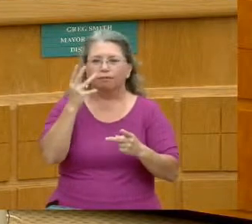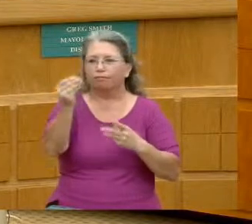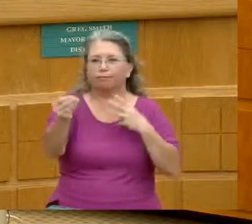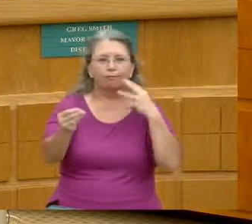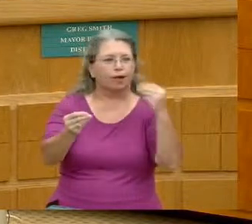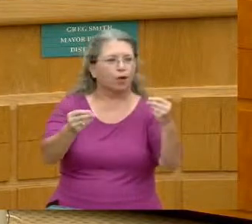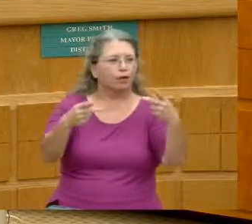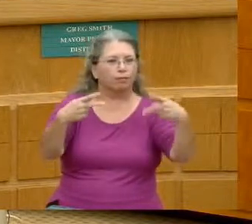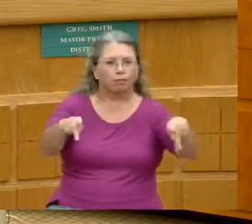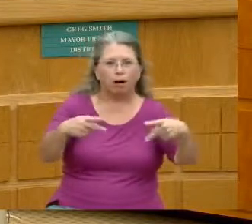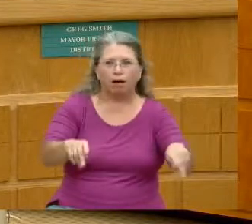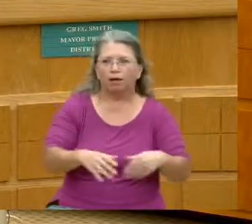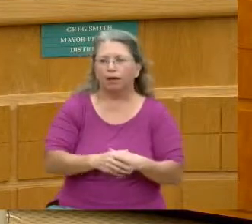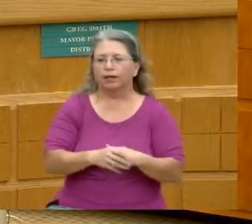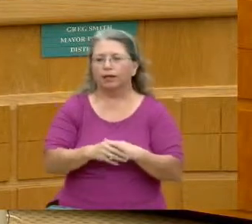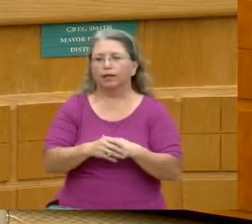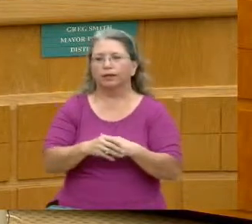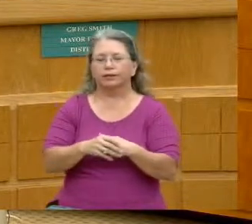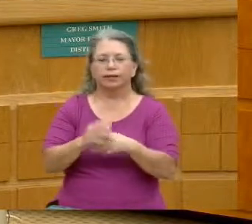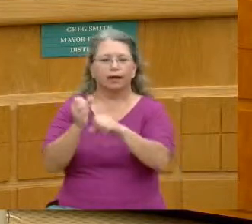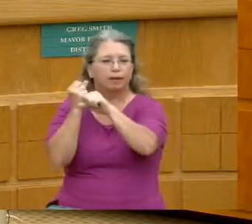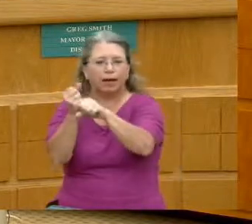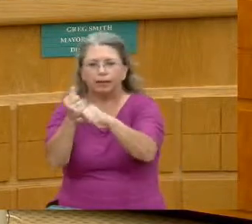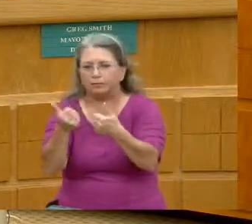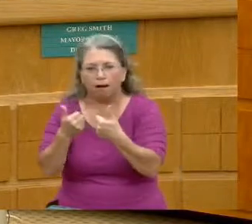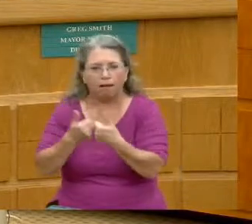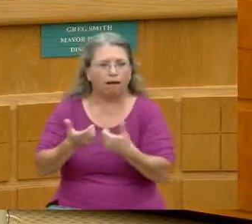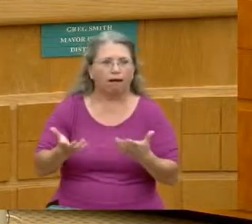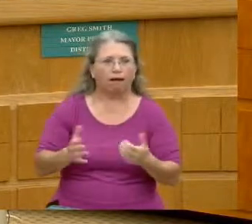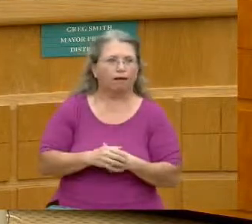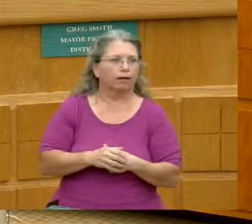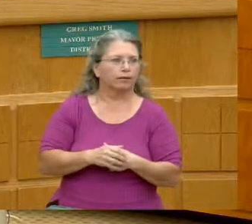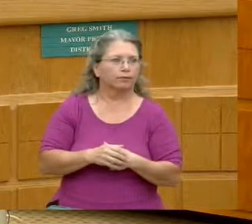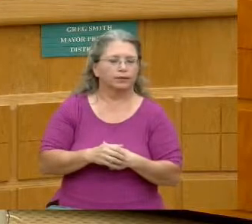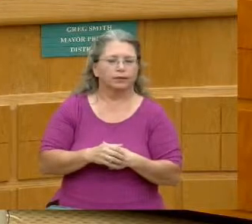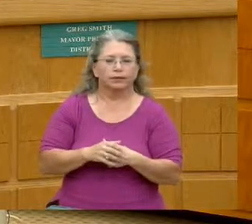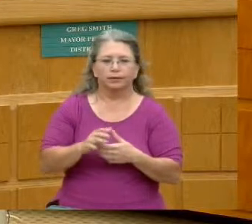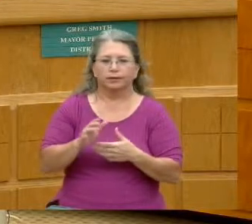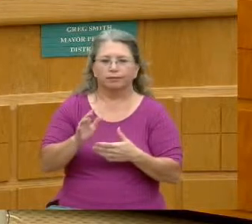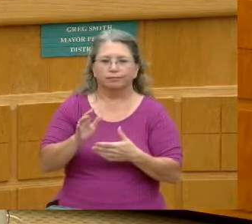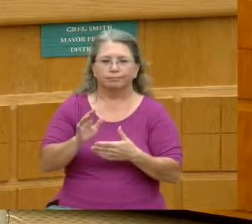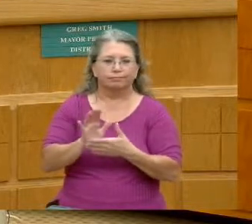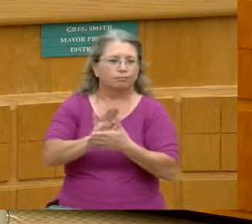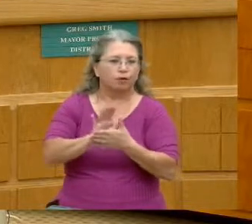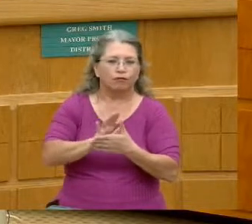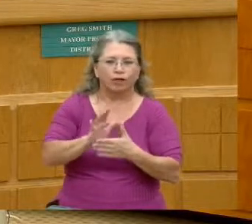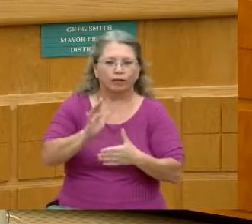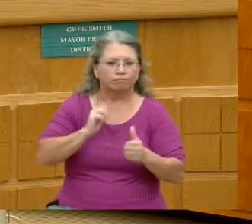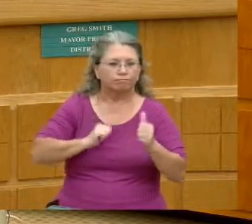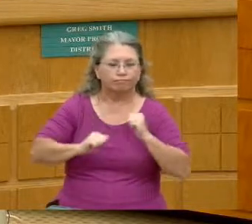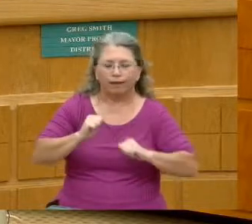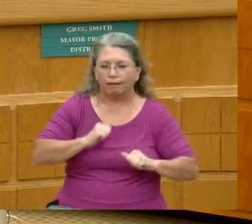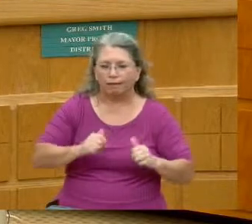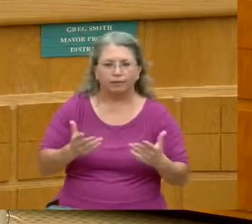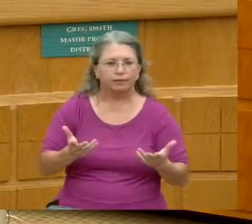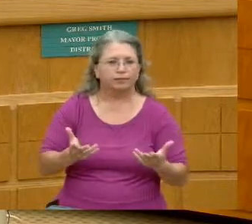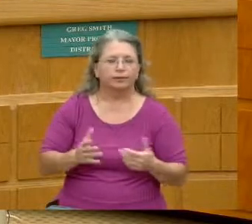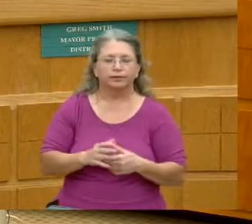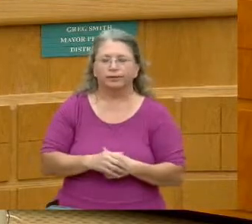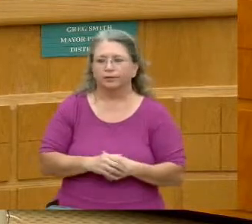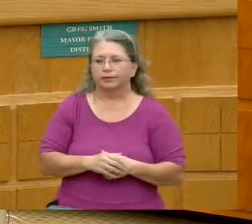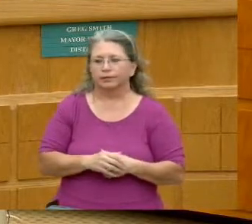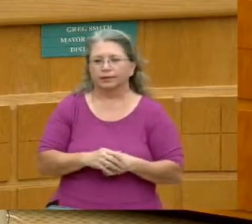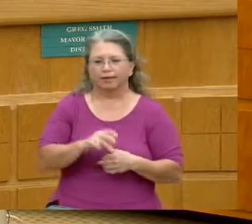not packed with people, so there's a lot of places where we would get encounters that we're not getting right now. So this could go much